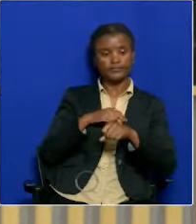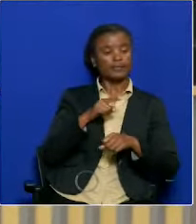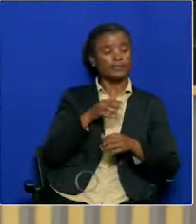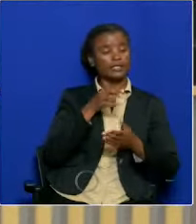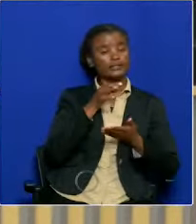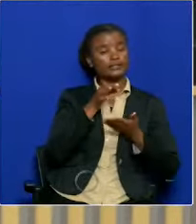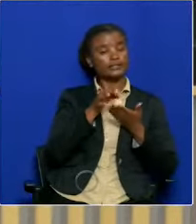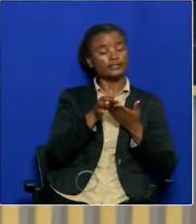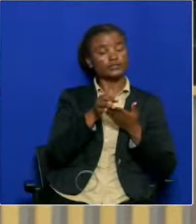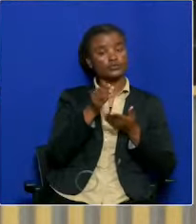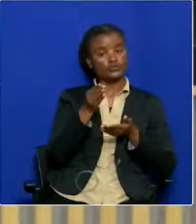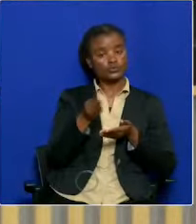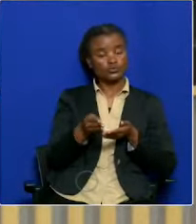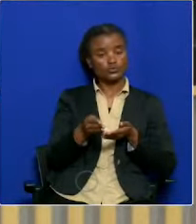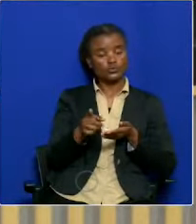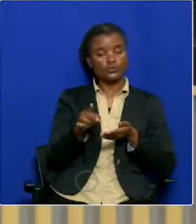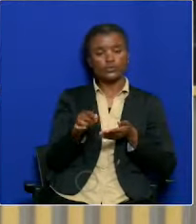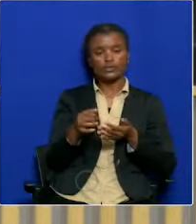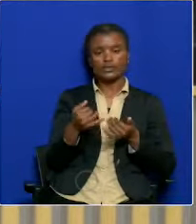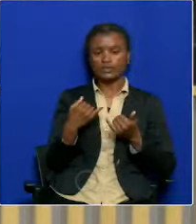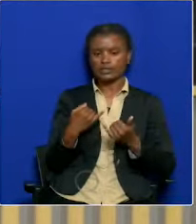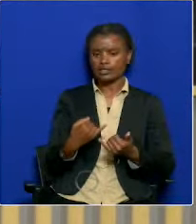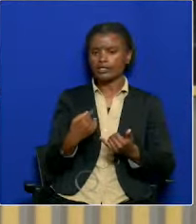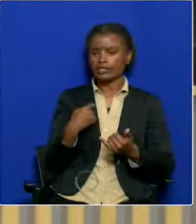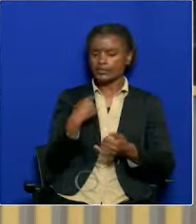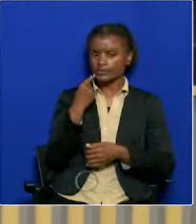quite convenient that you should be saying so.